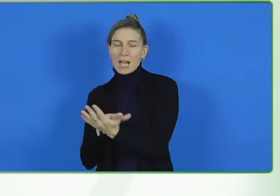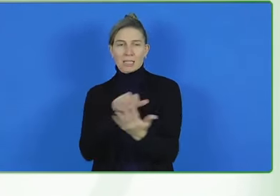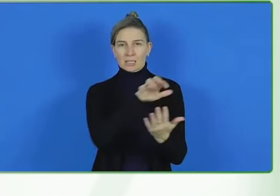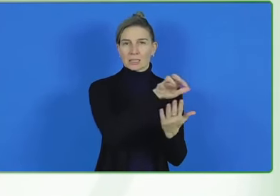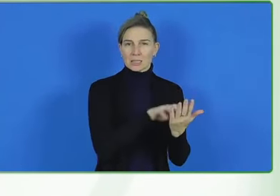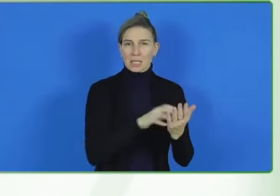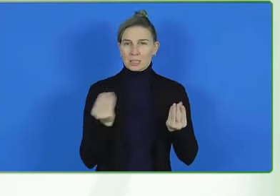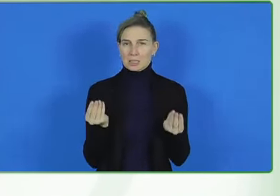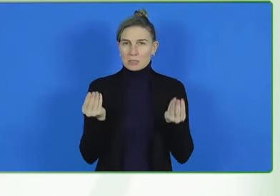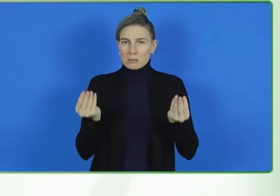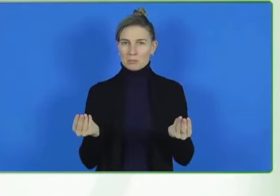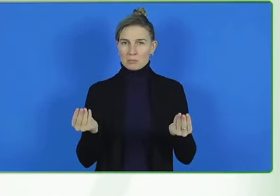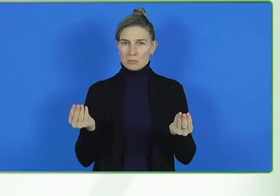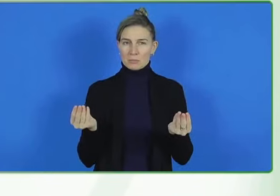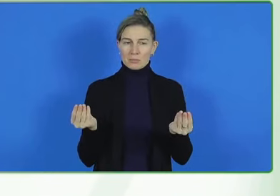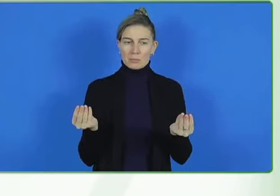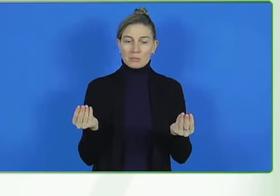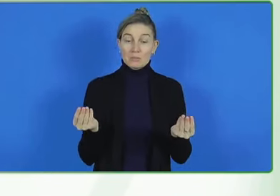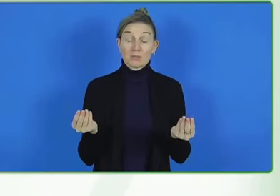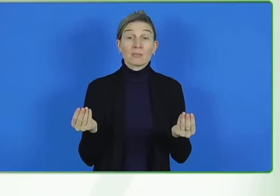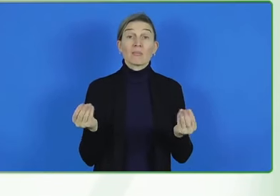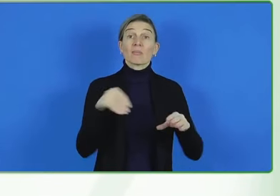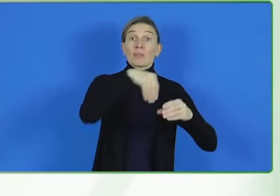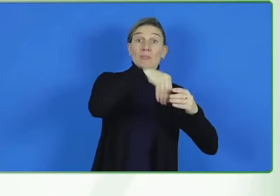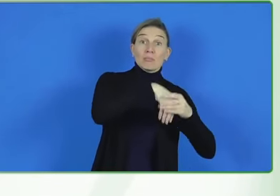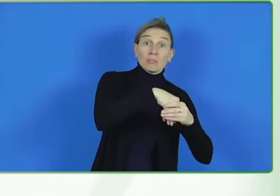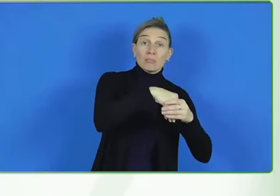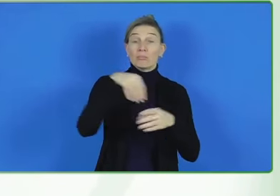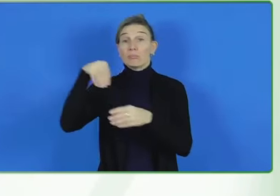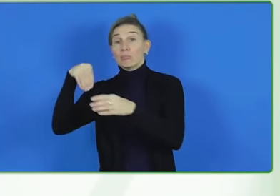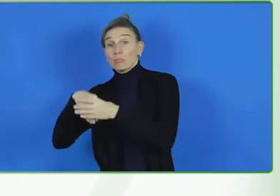but published by two United Nations agencies.